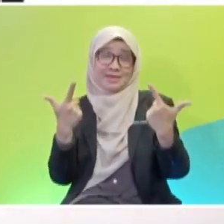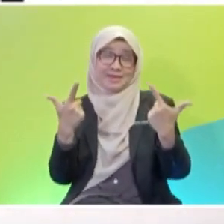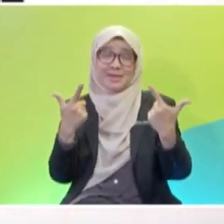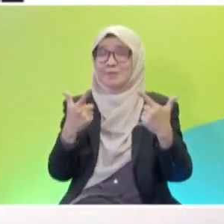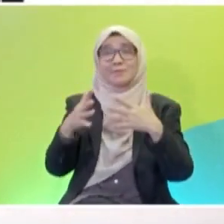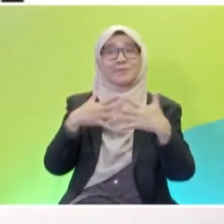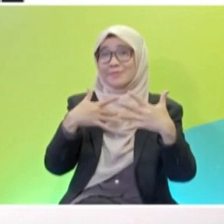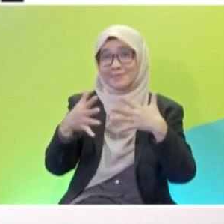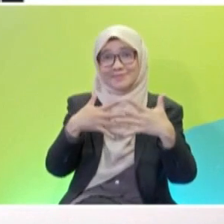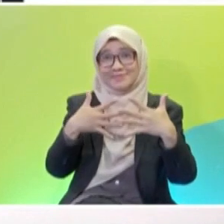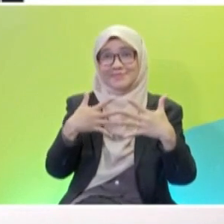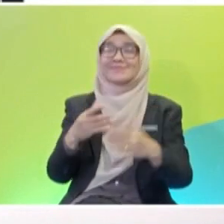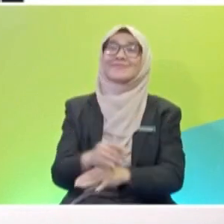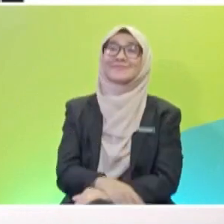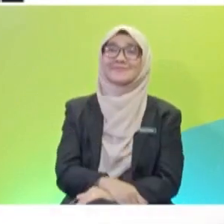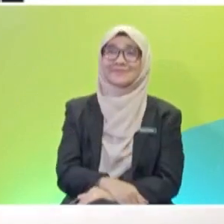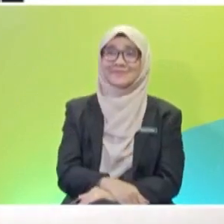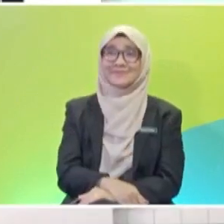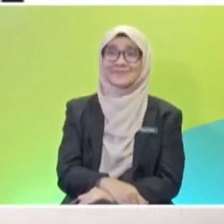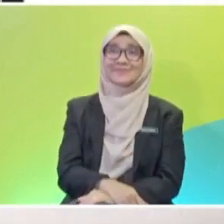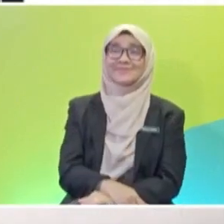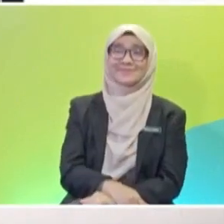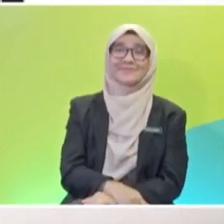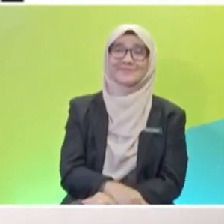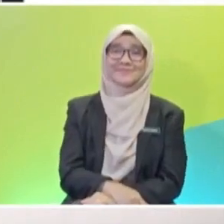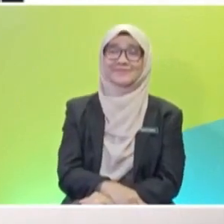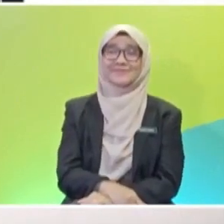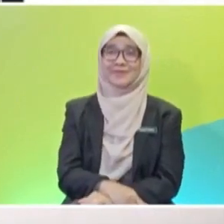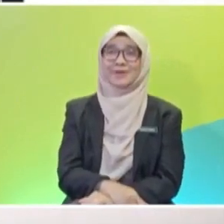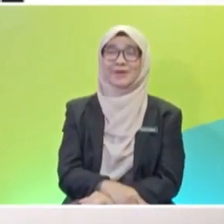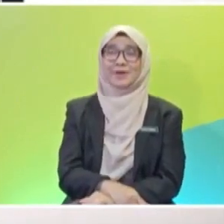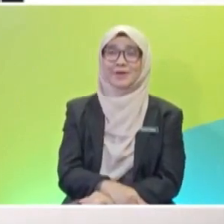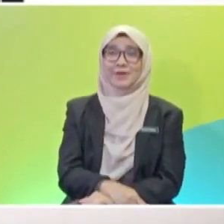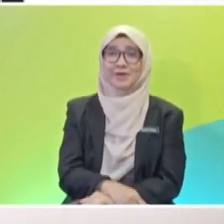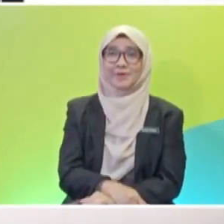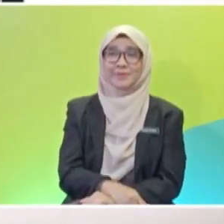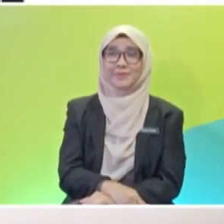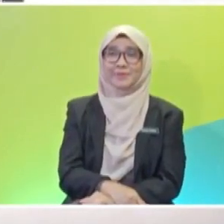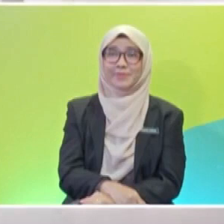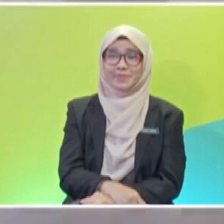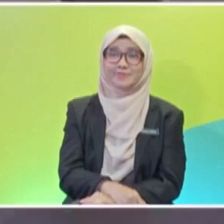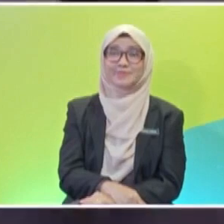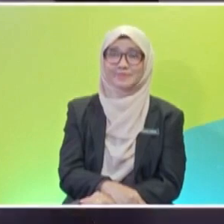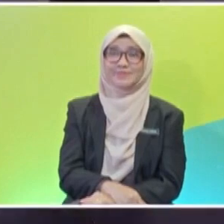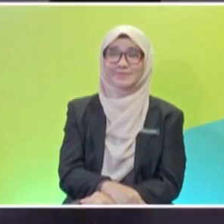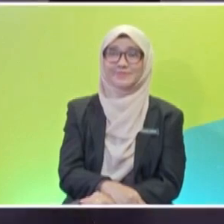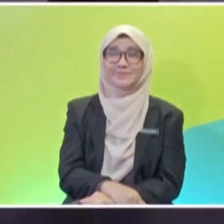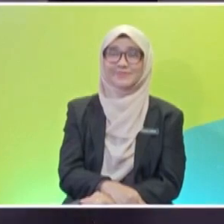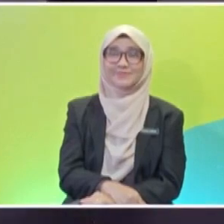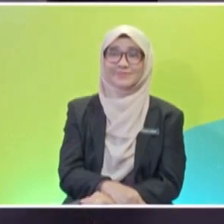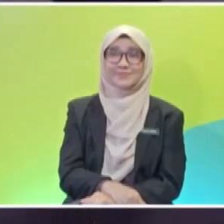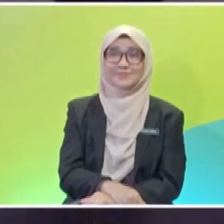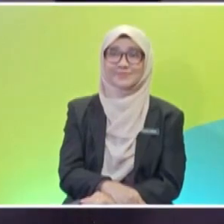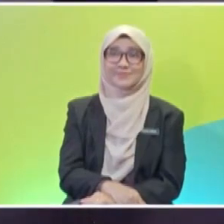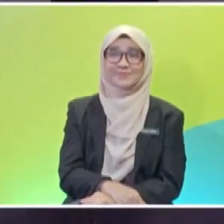have. Okay. And who's a fan of them. All right. Okay. Good. Yeah, okay. I like that thought. Yes. Mm-hmm. And